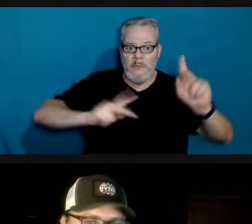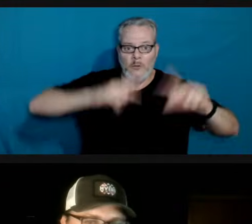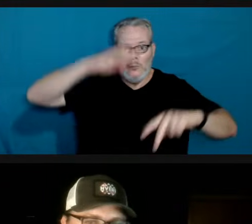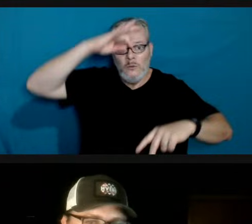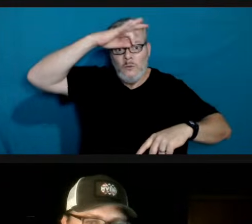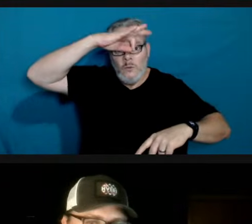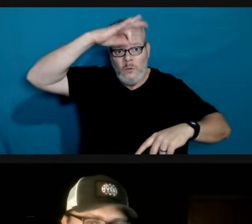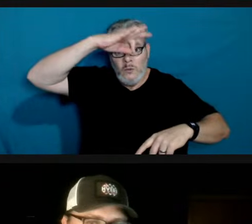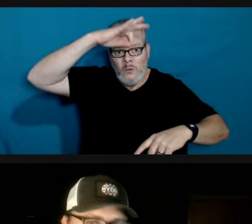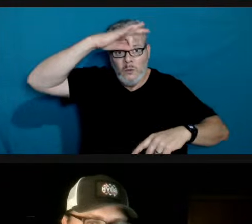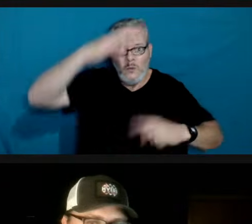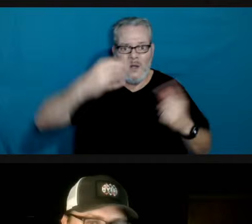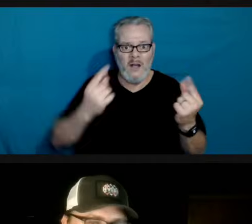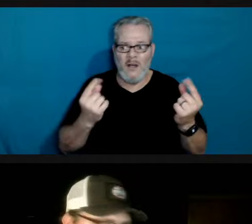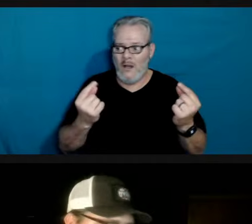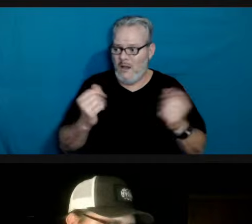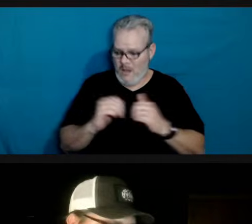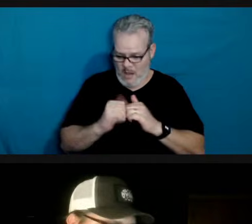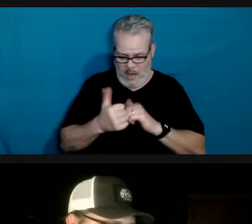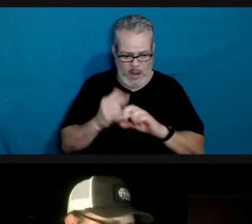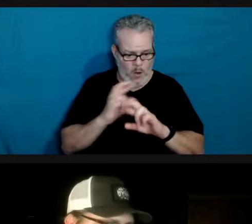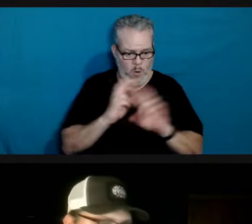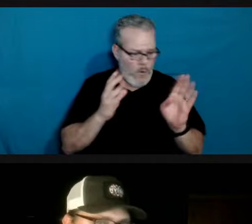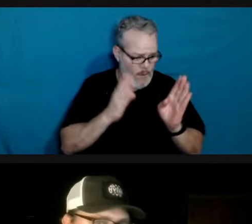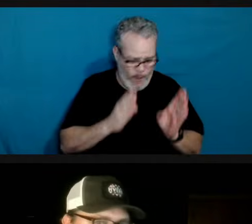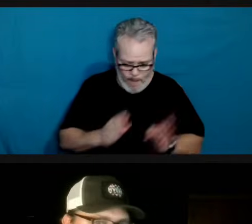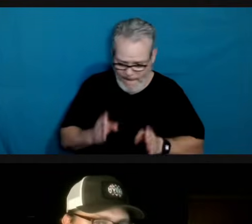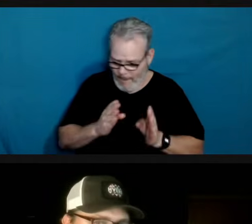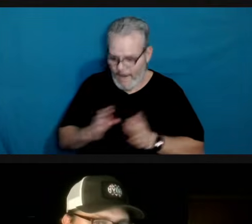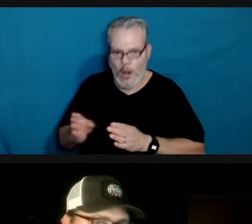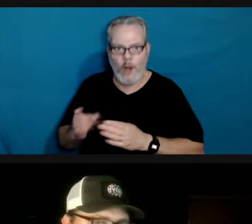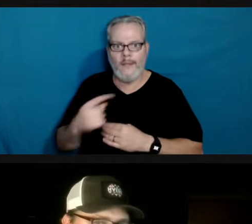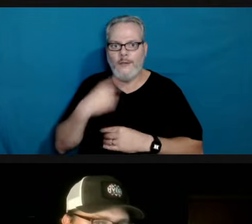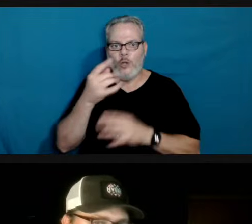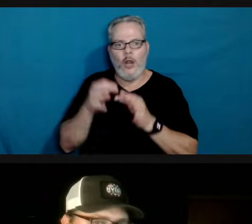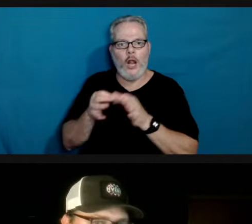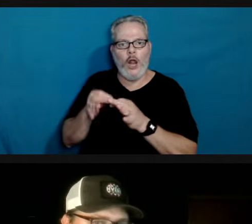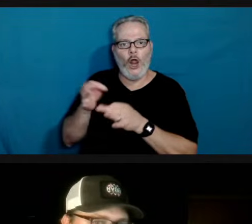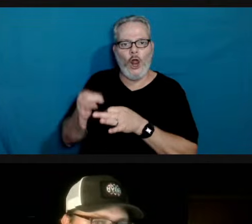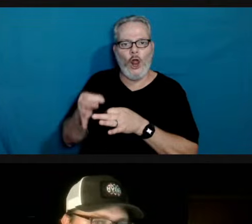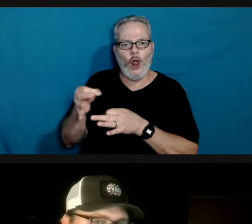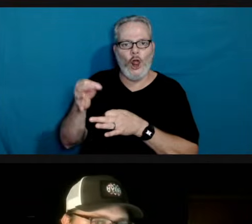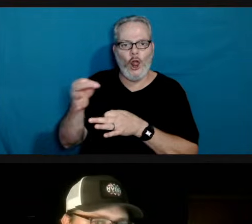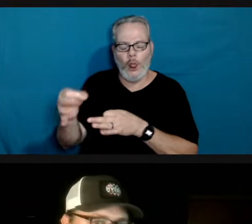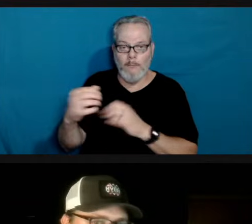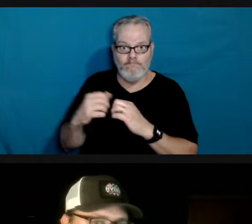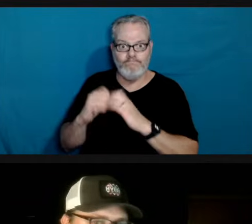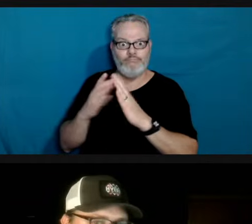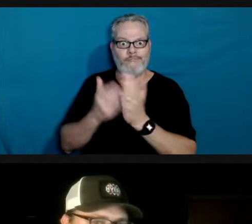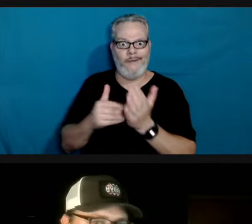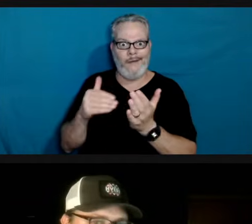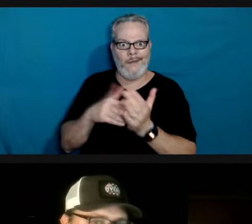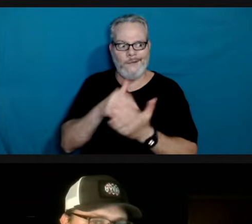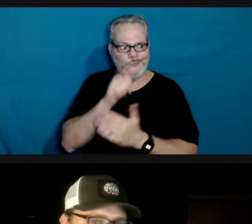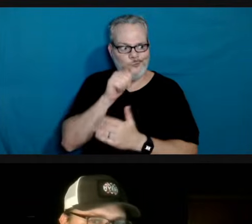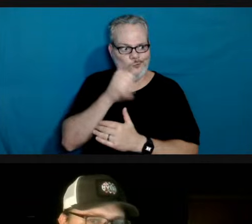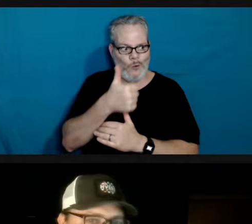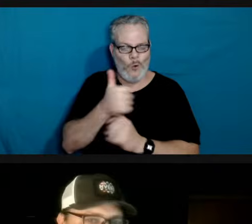for. They're told just prepare for extended outages, and then the power turns on tomorrow or in 5